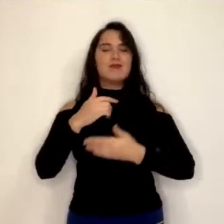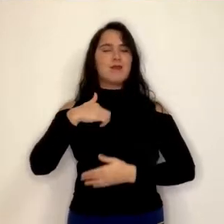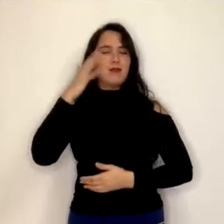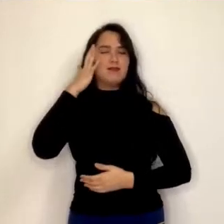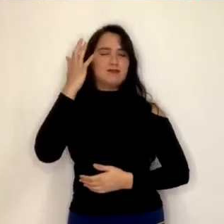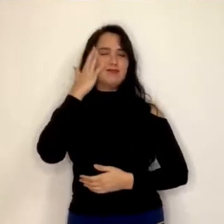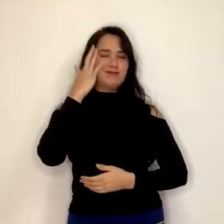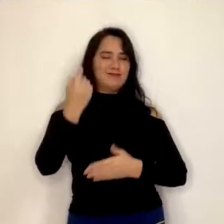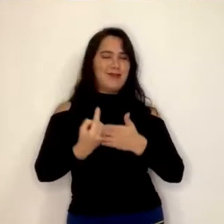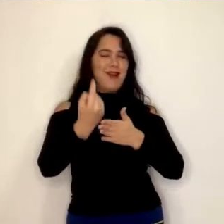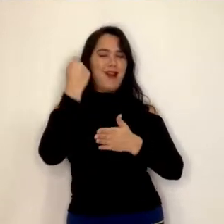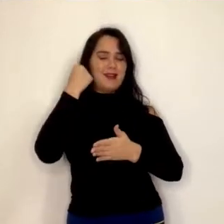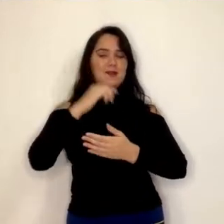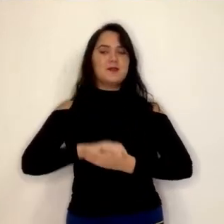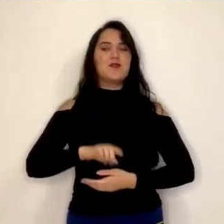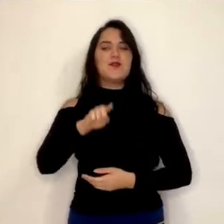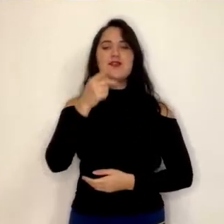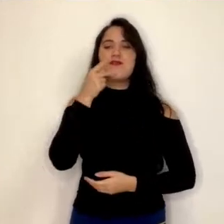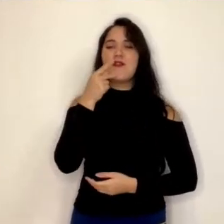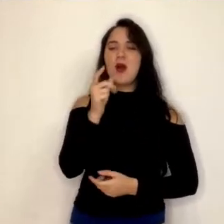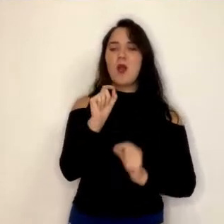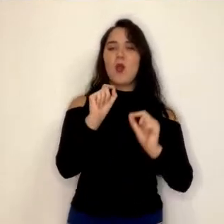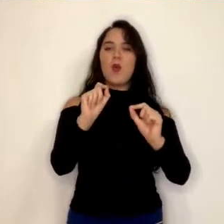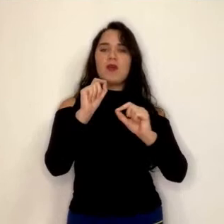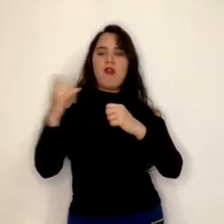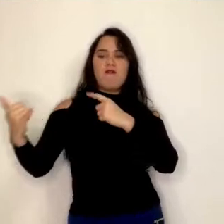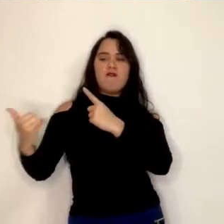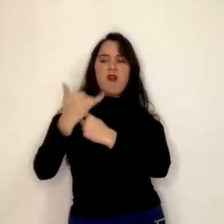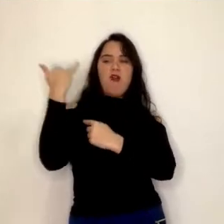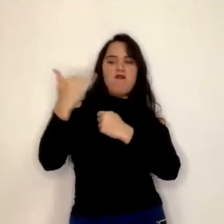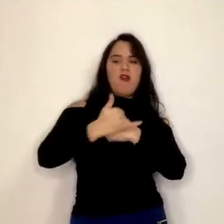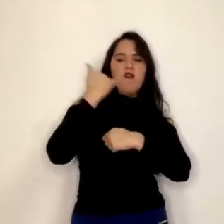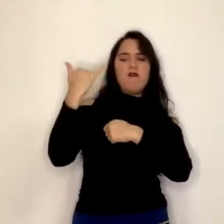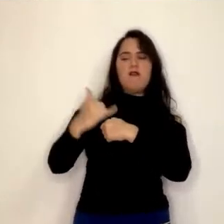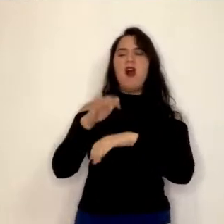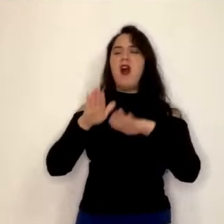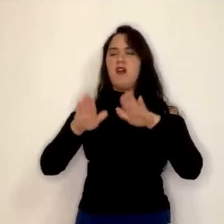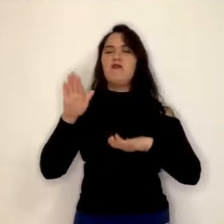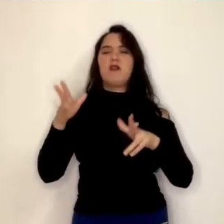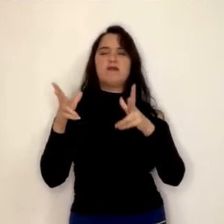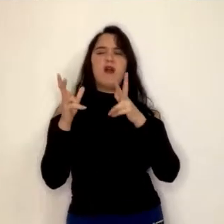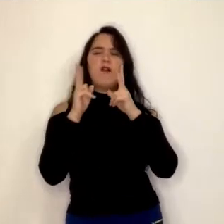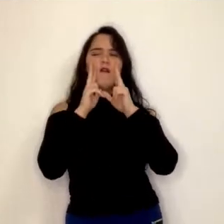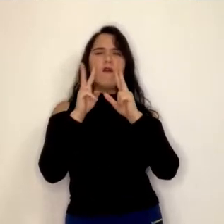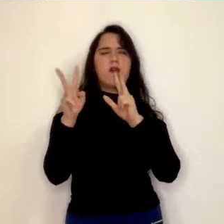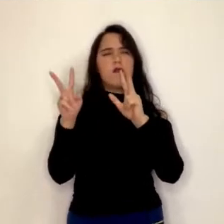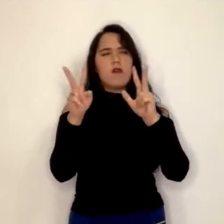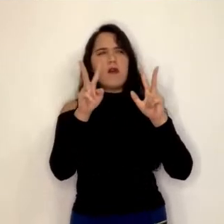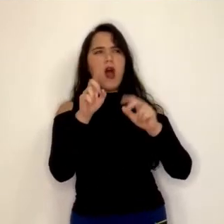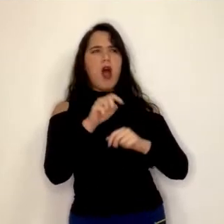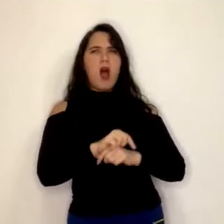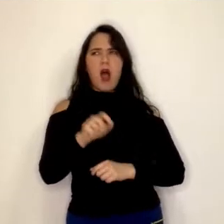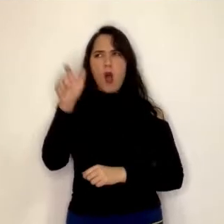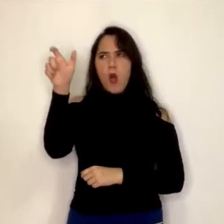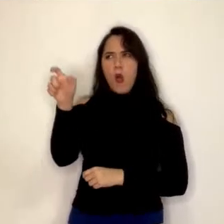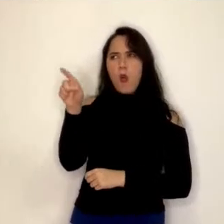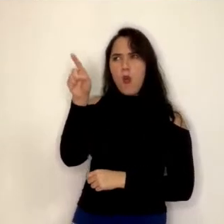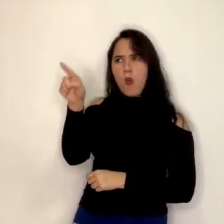everyone. Another issue of the fraud, sometimes I hear